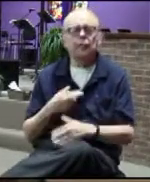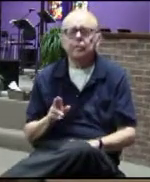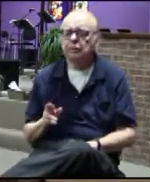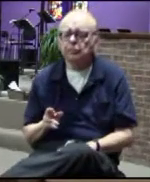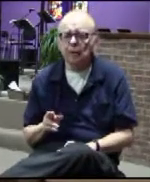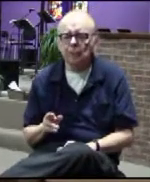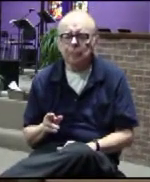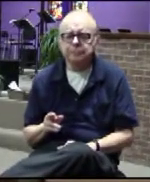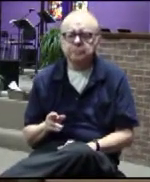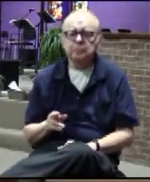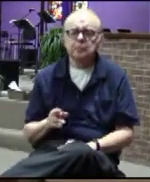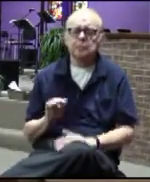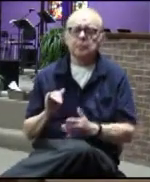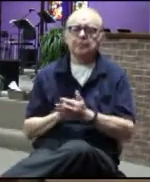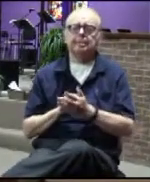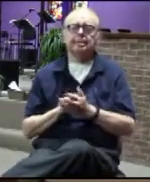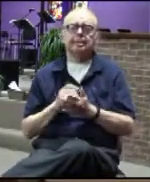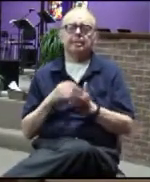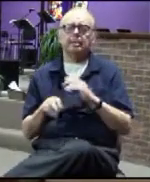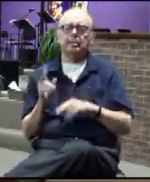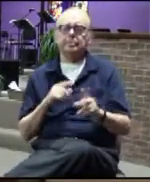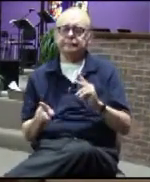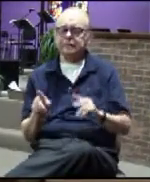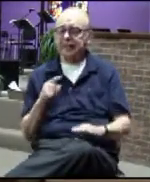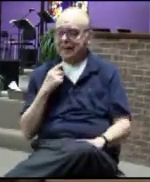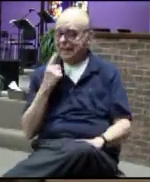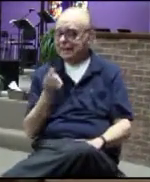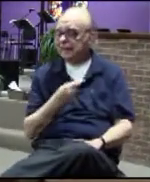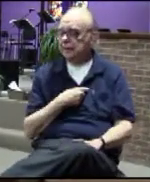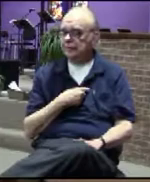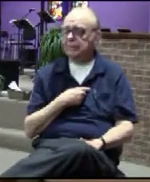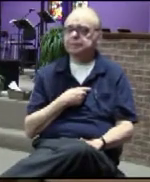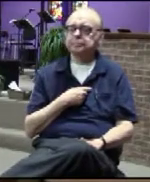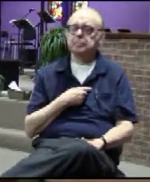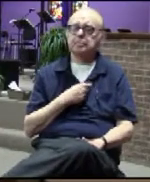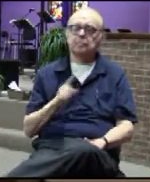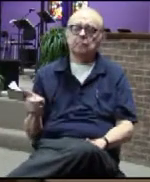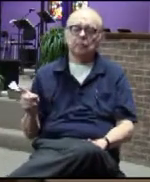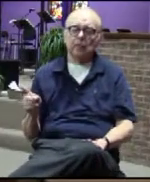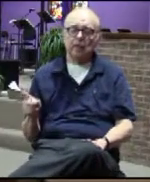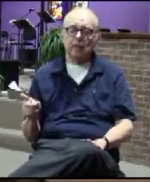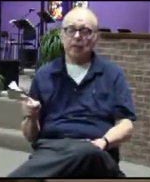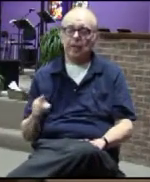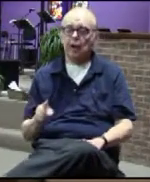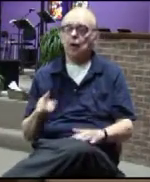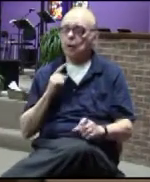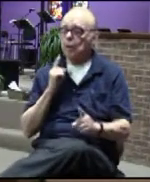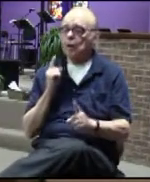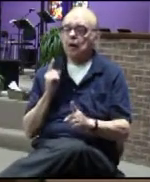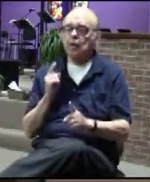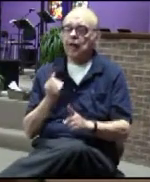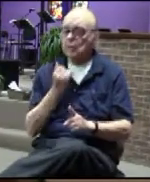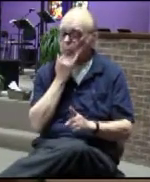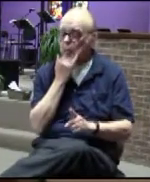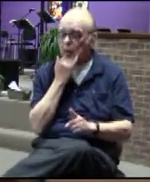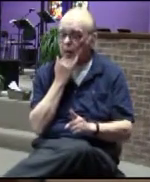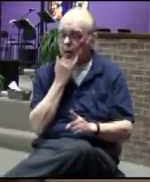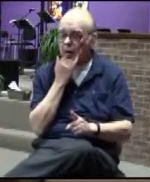that's what people tell us and they are incorrect wrong